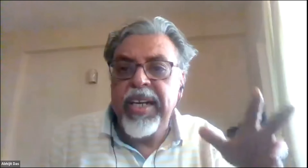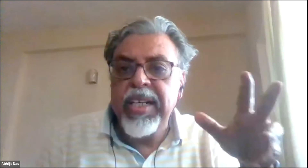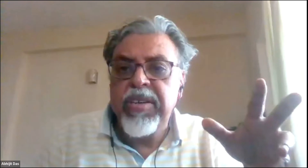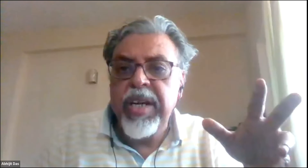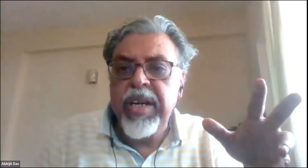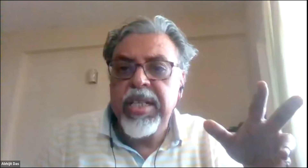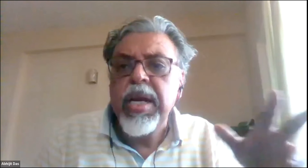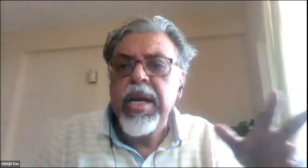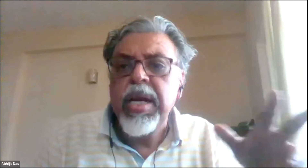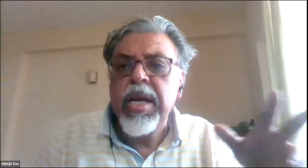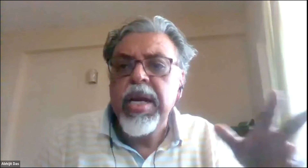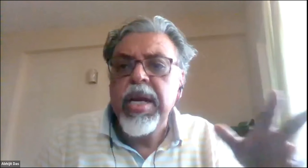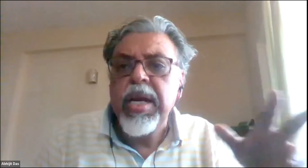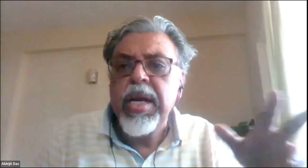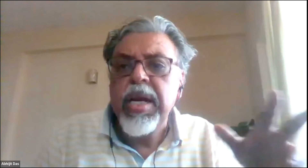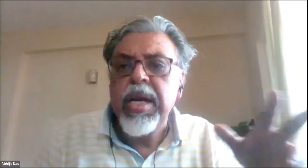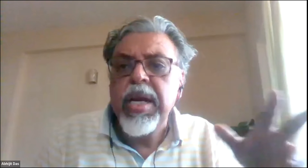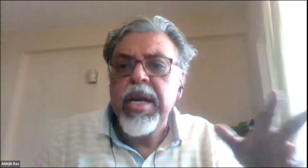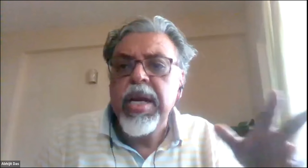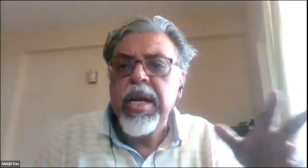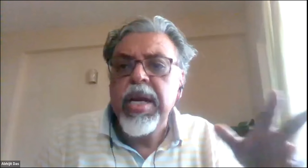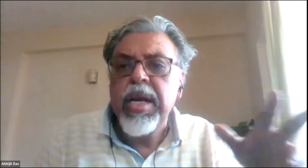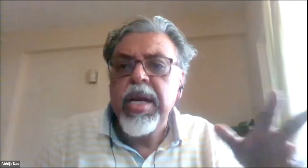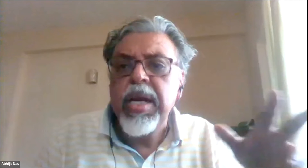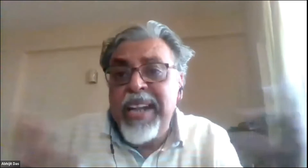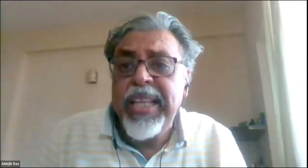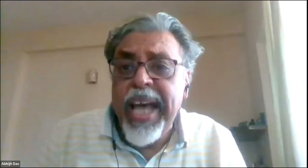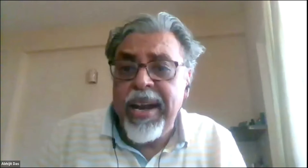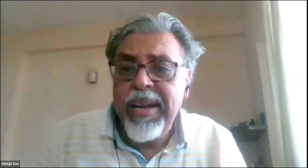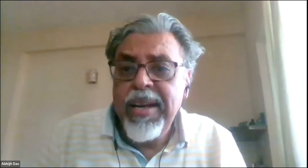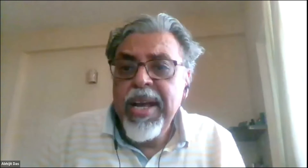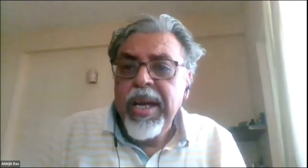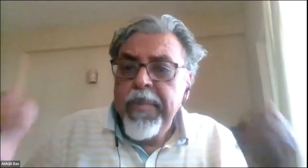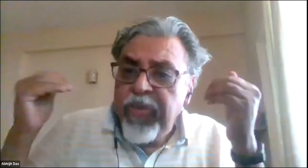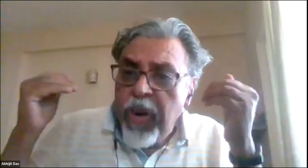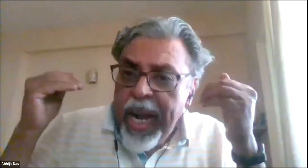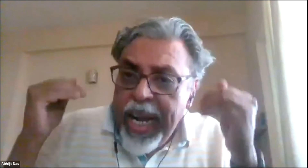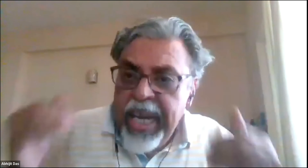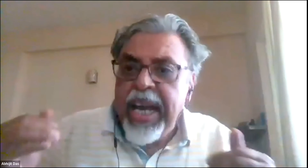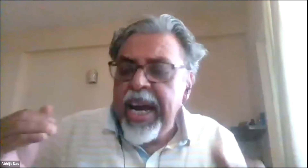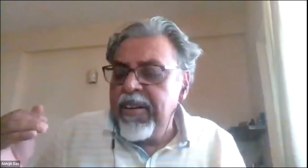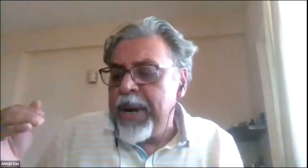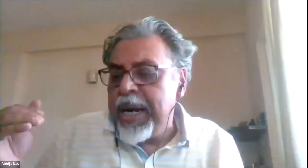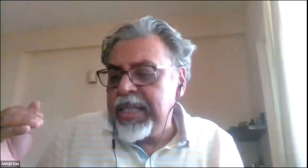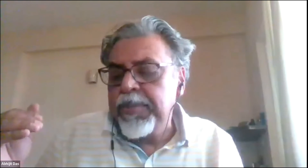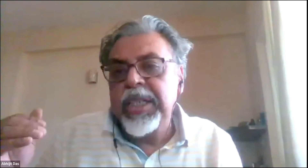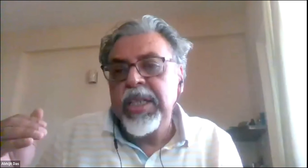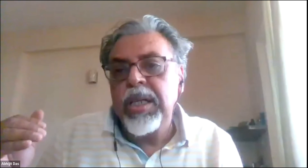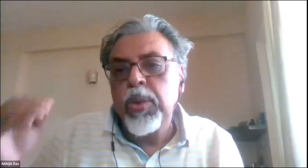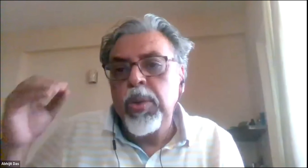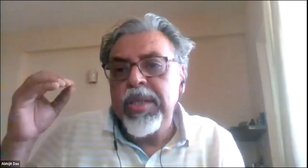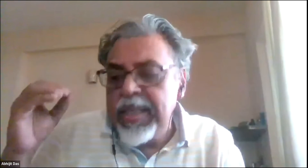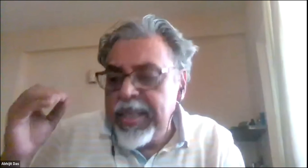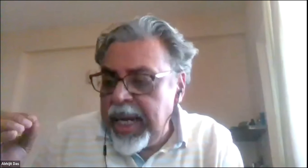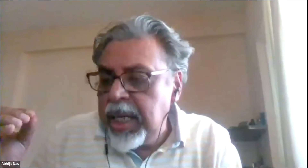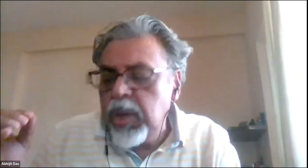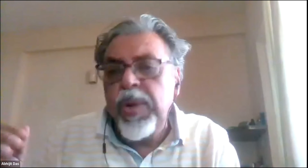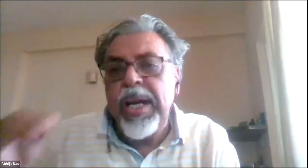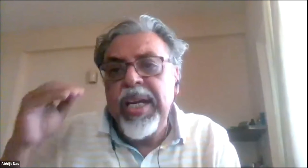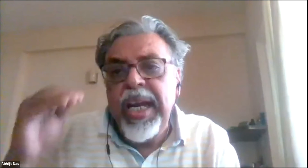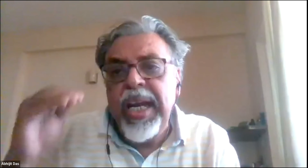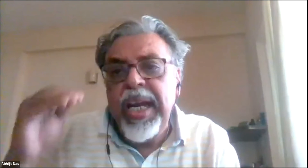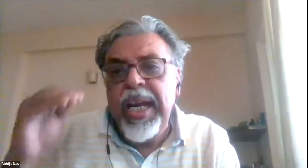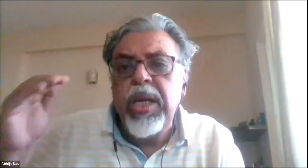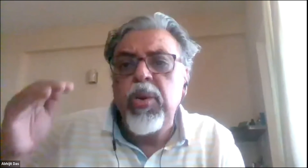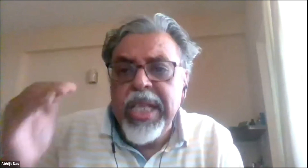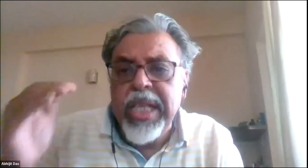affected districts, do social participation. Their trust is not there. For any kind of participation to